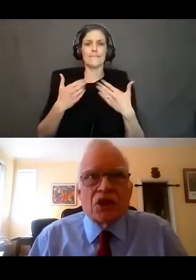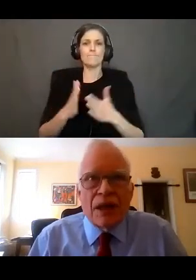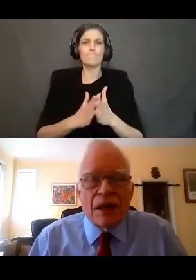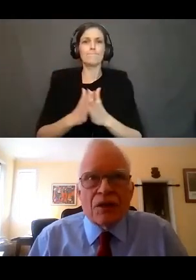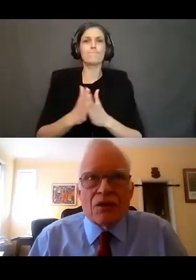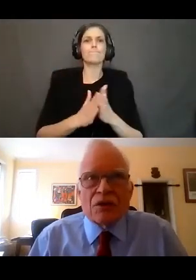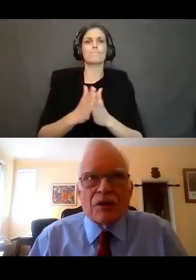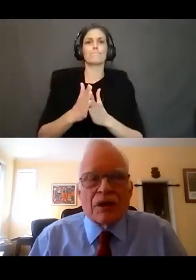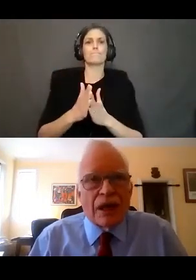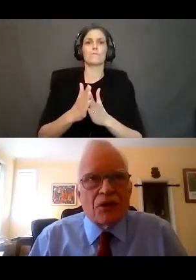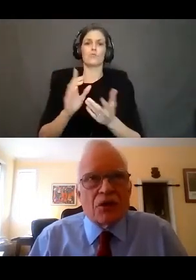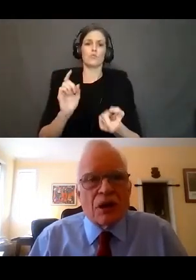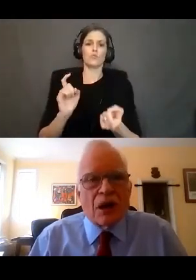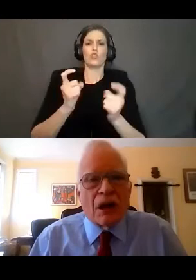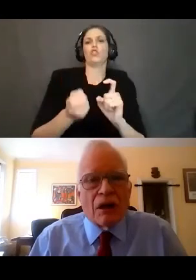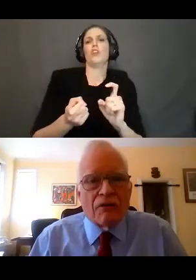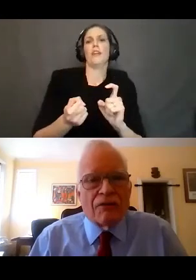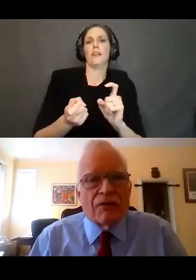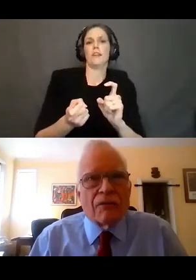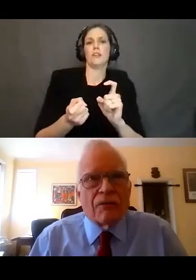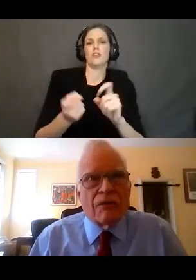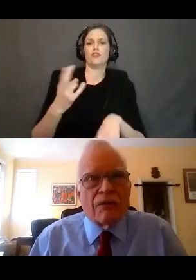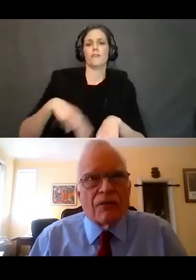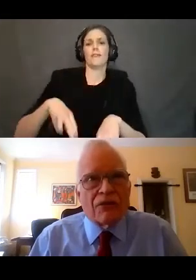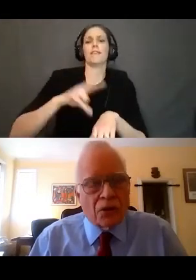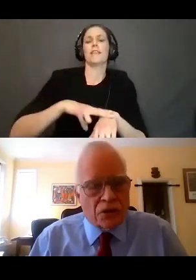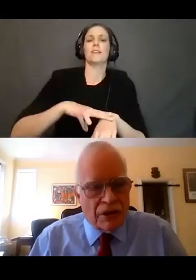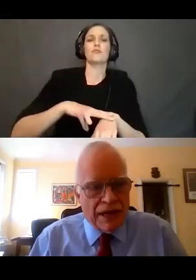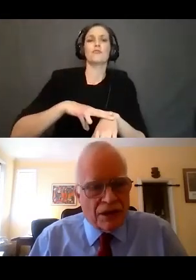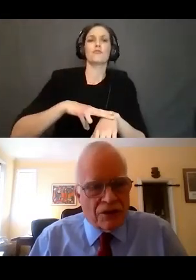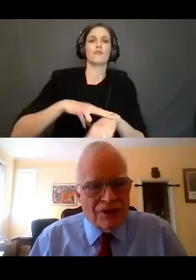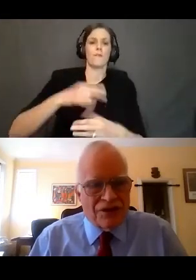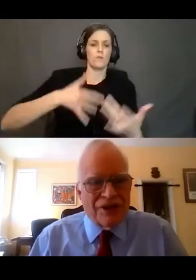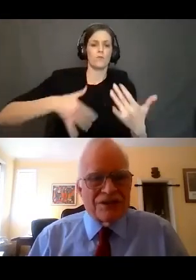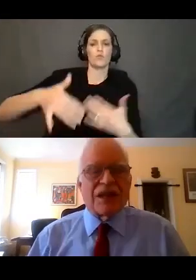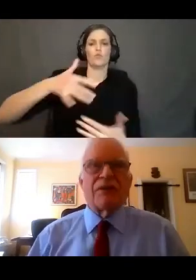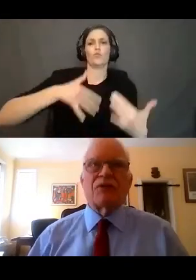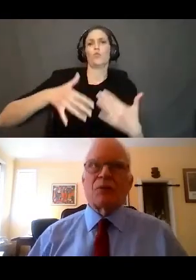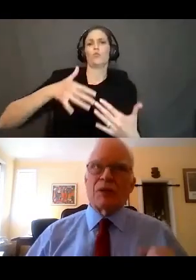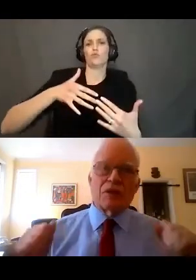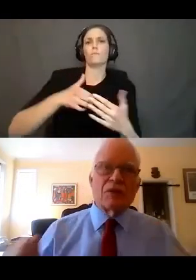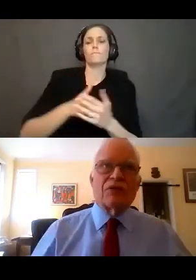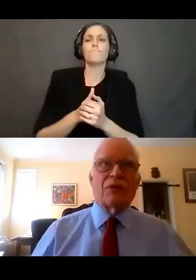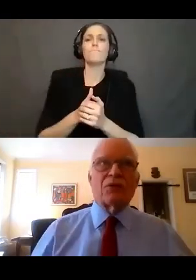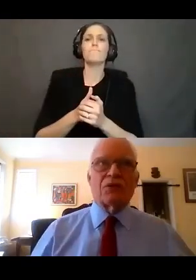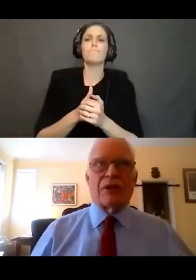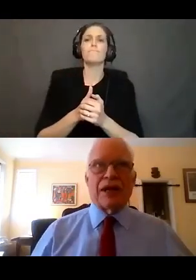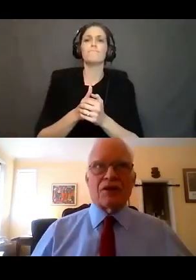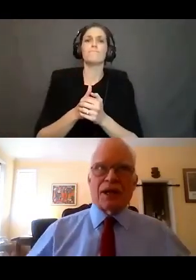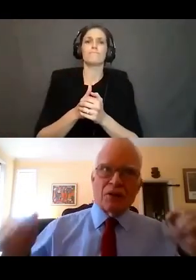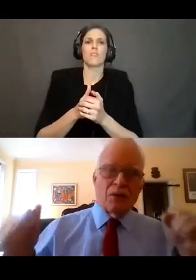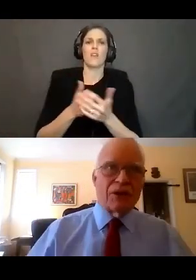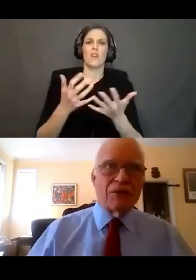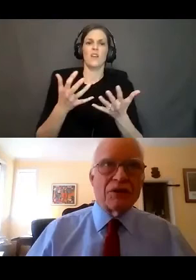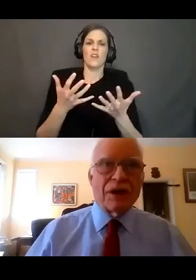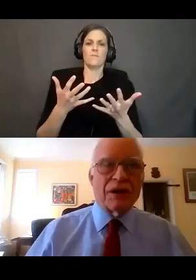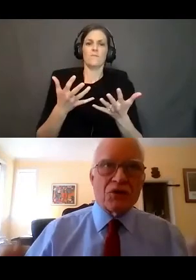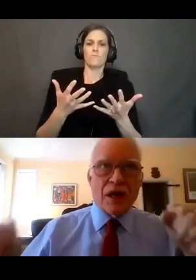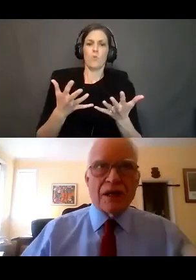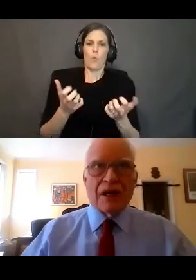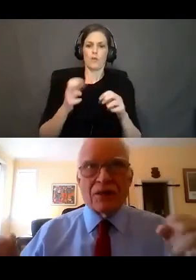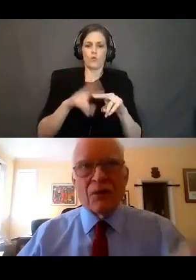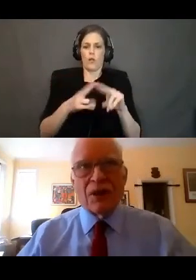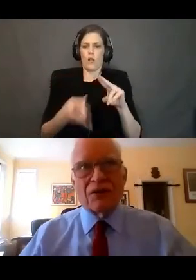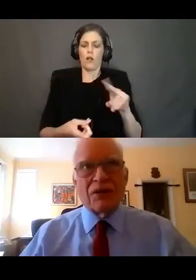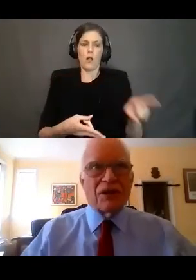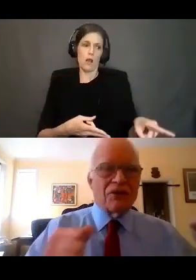to change the nature of the social interaction. There's an incentive to reduce social interaction. I don't want you talking,